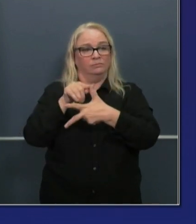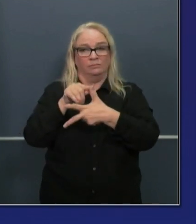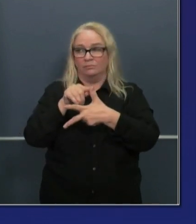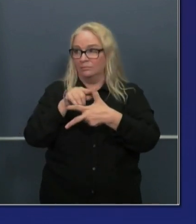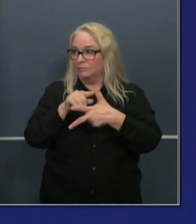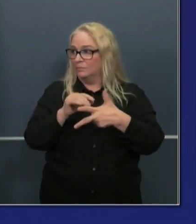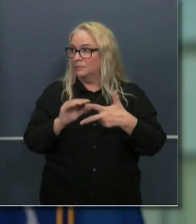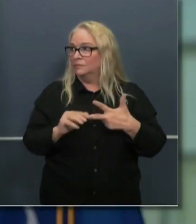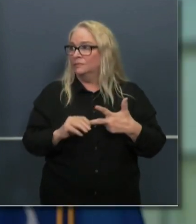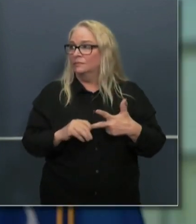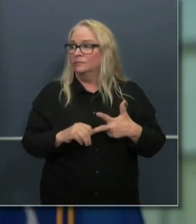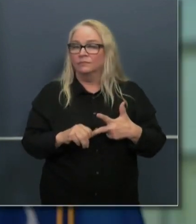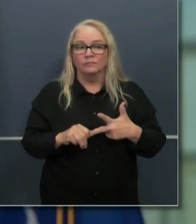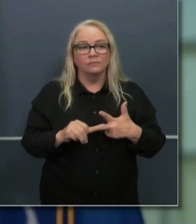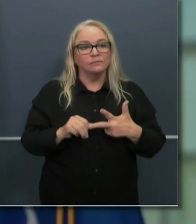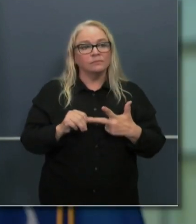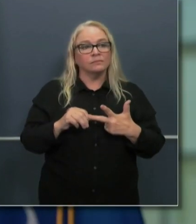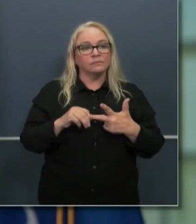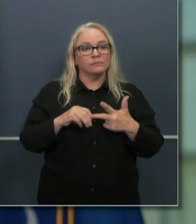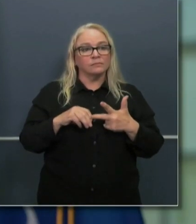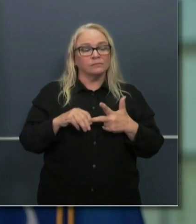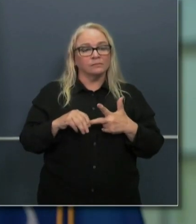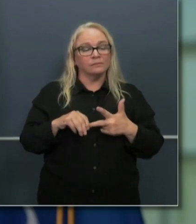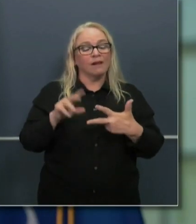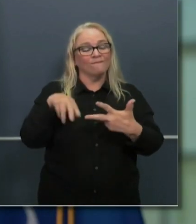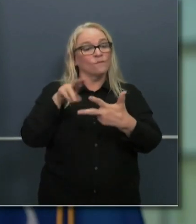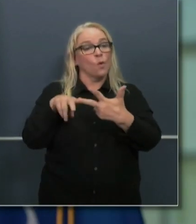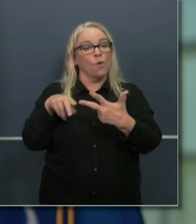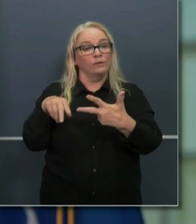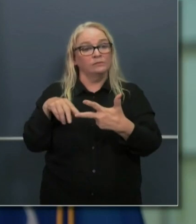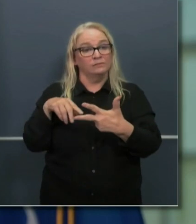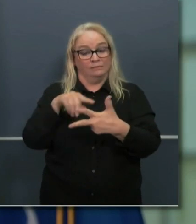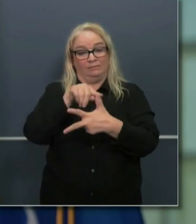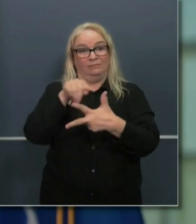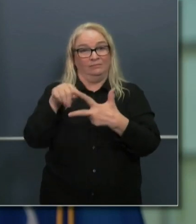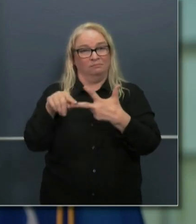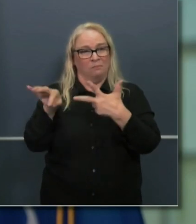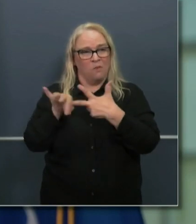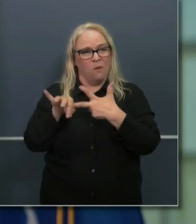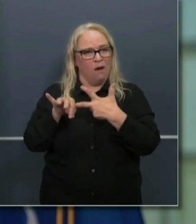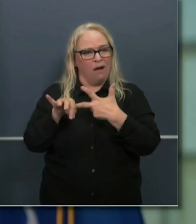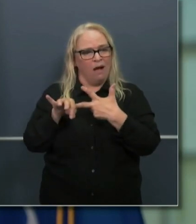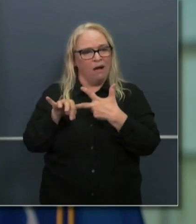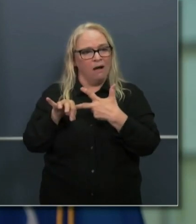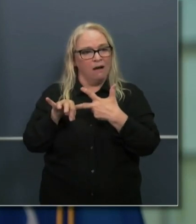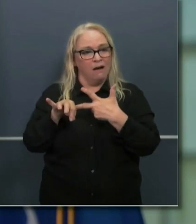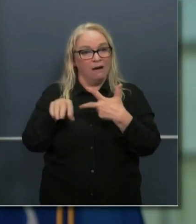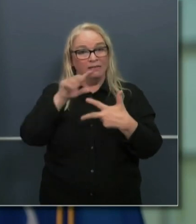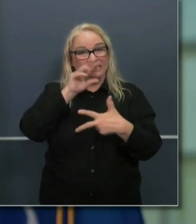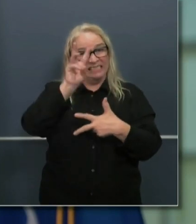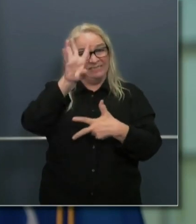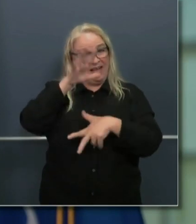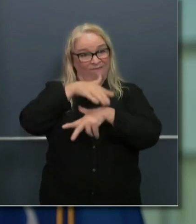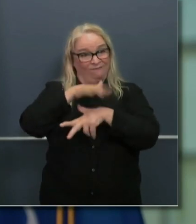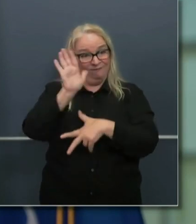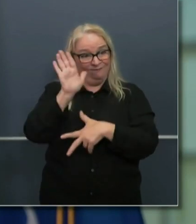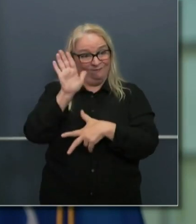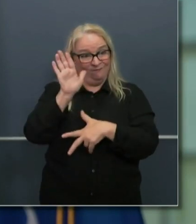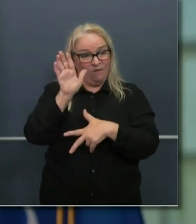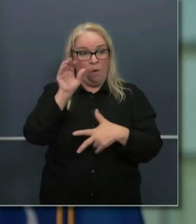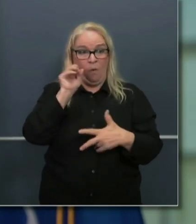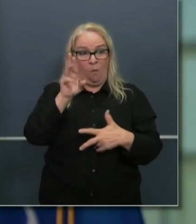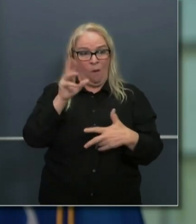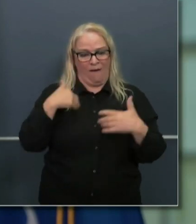of course, as always, I can't say this enough as well. If you're 65 or over, or you have